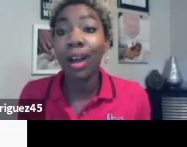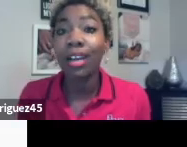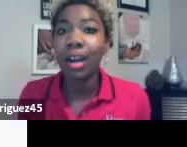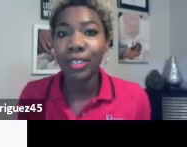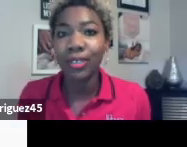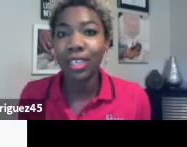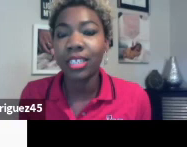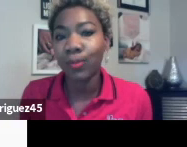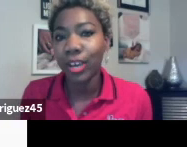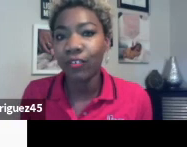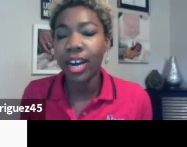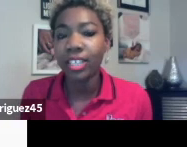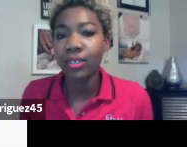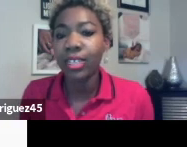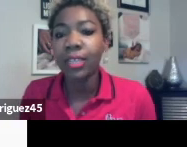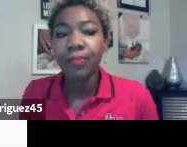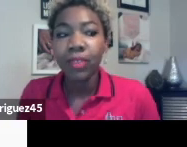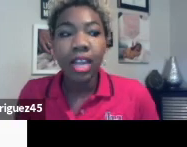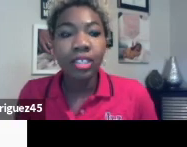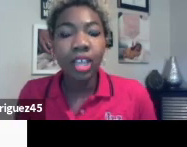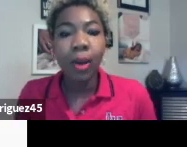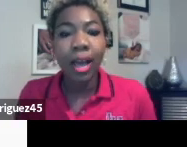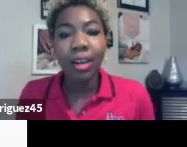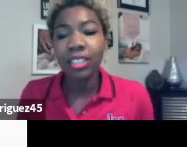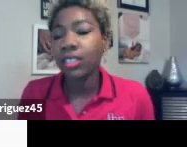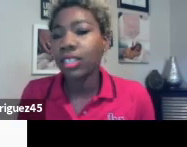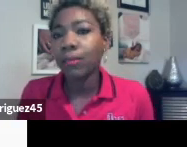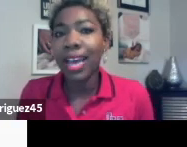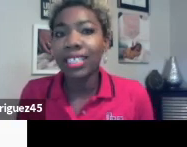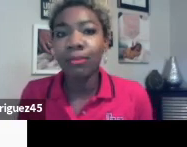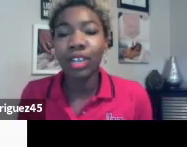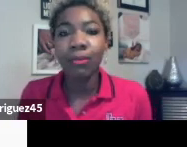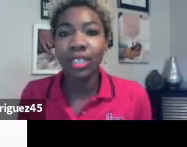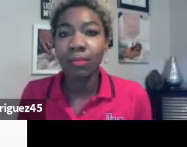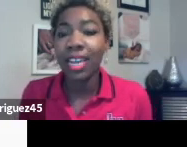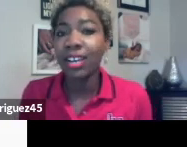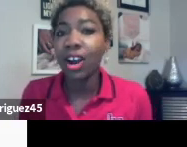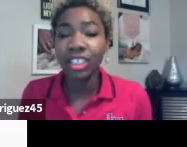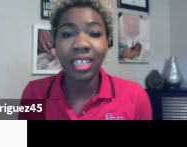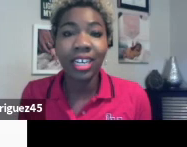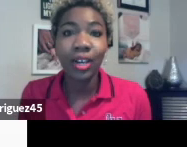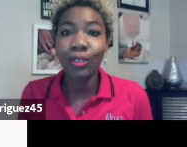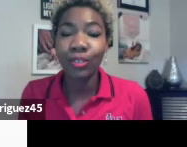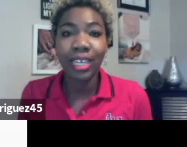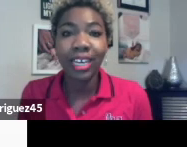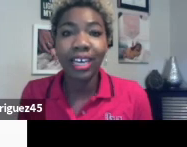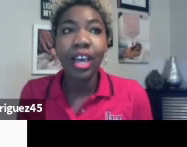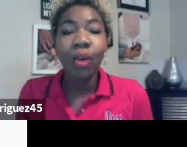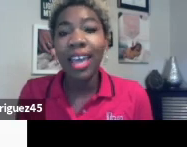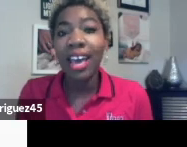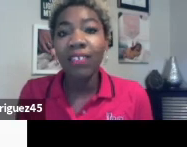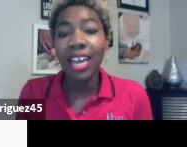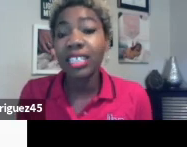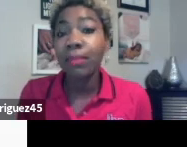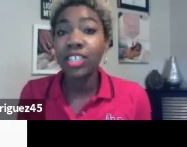study abroad opportunities as well for our students. And so our students in the past, they have traveled to Spain, Argentina, Costa Rica.